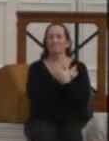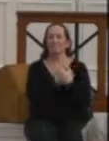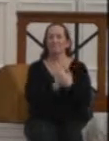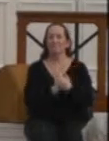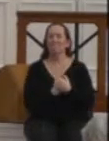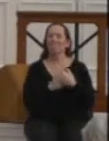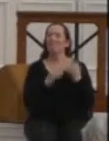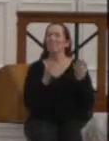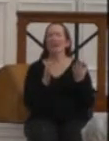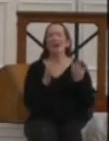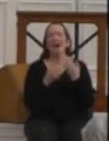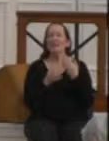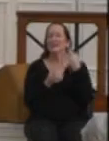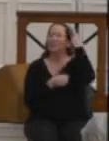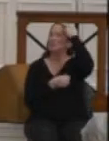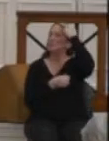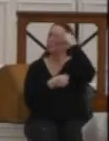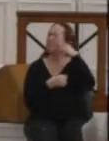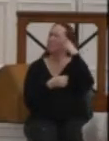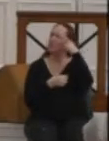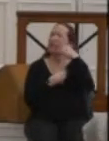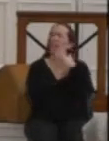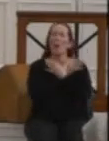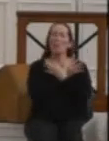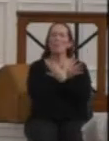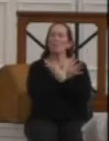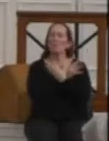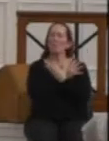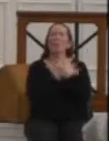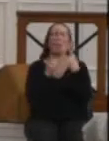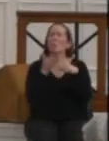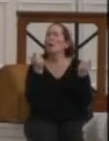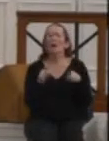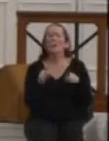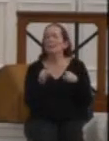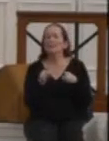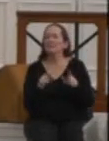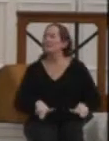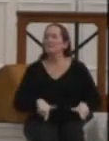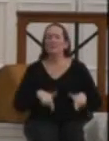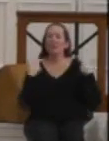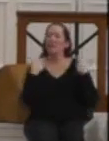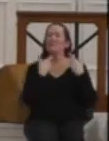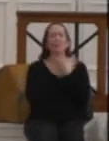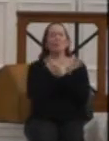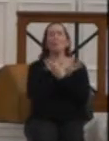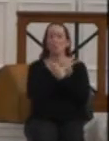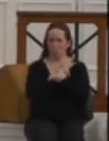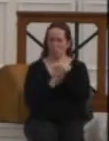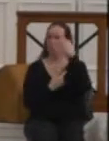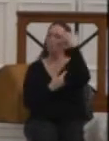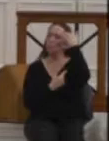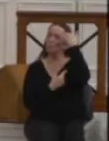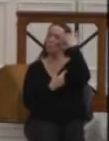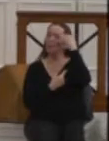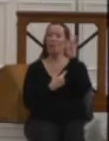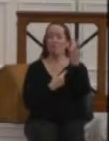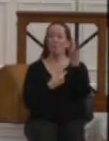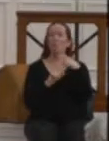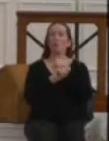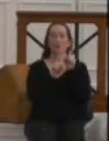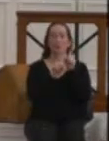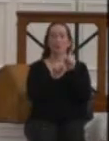And I guess the reason is because of what takes place in the life of a butterfly. Did you realize that there are four